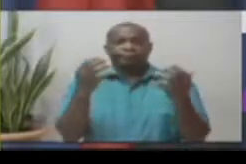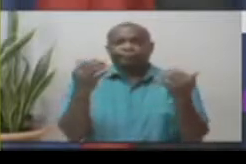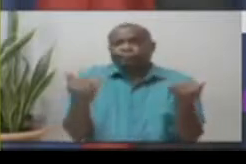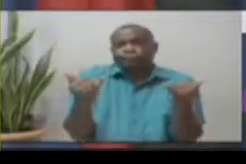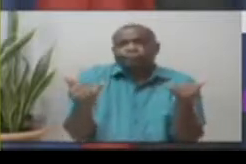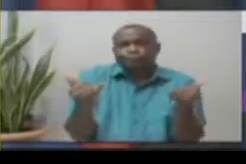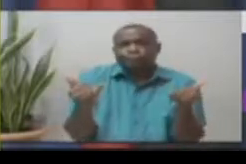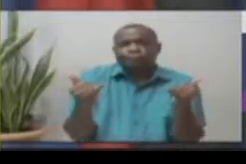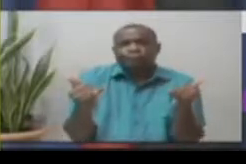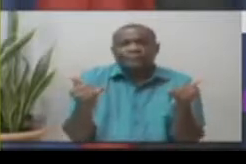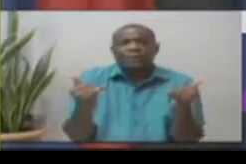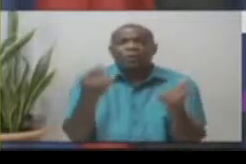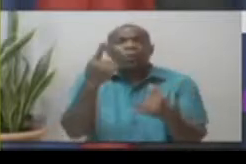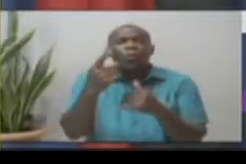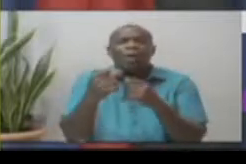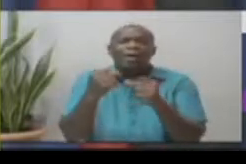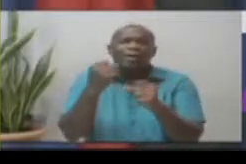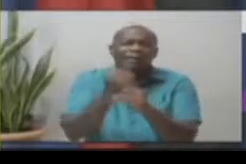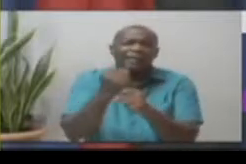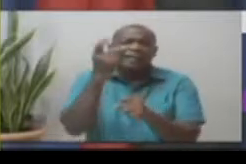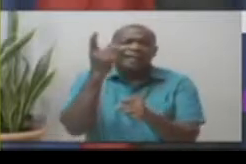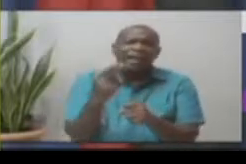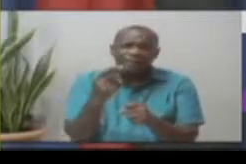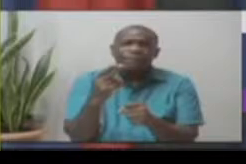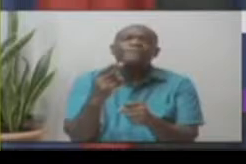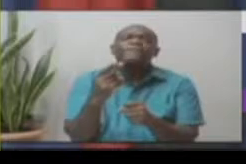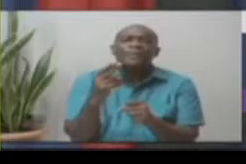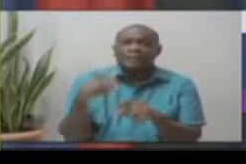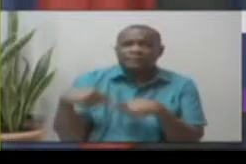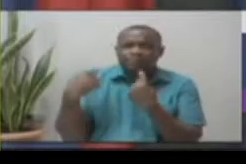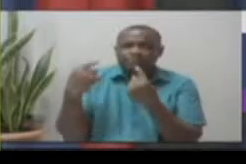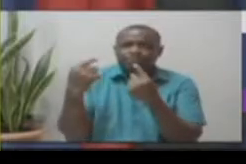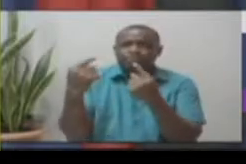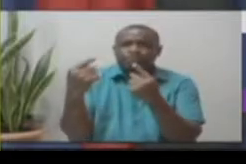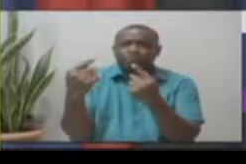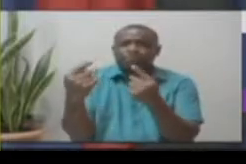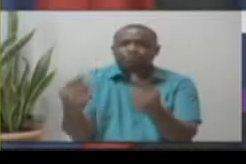approximately a year and a half since we have been